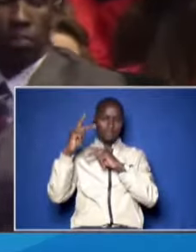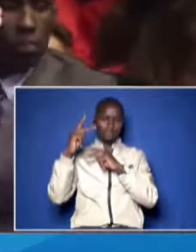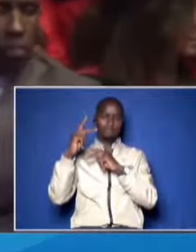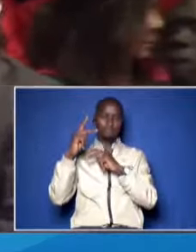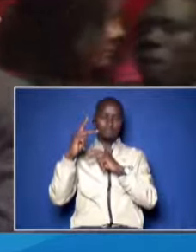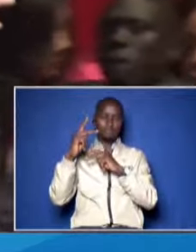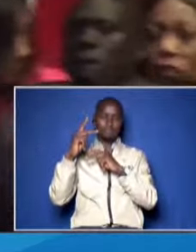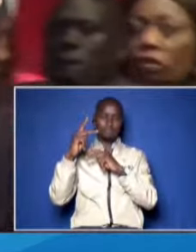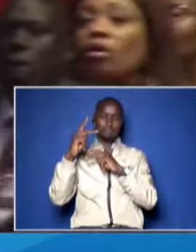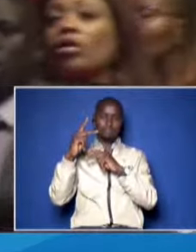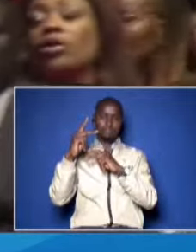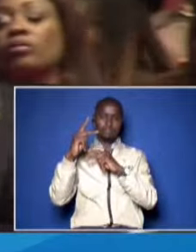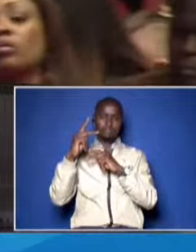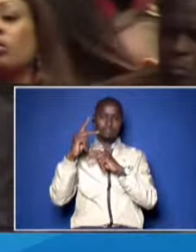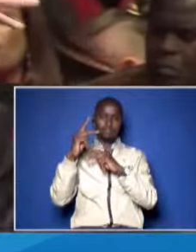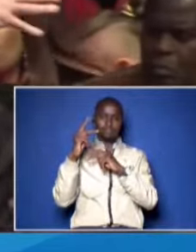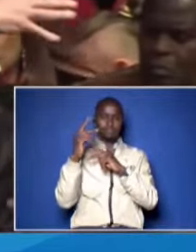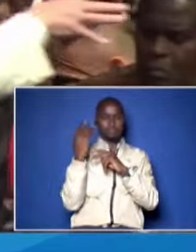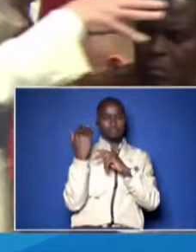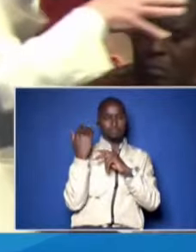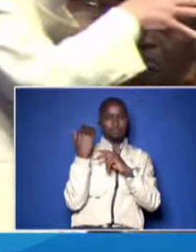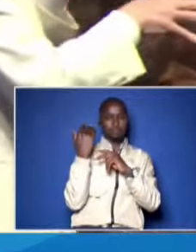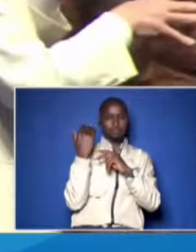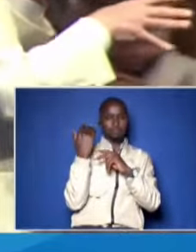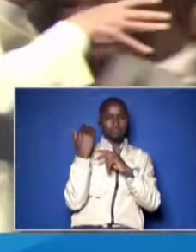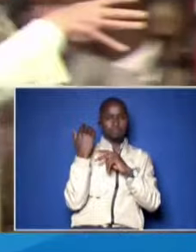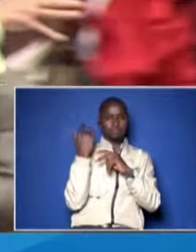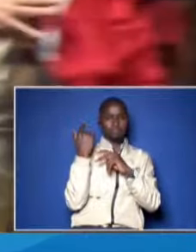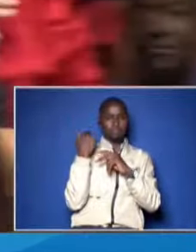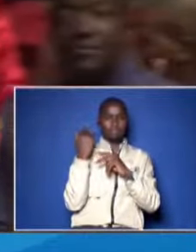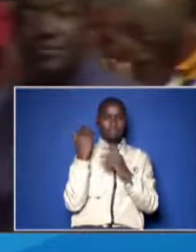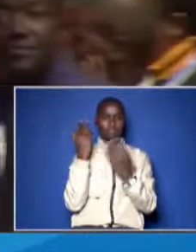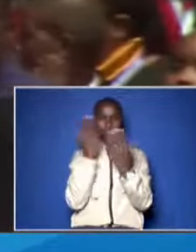prophecy I told you last night I want to say it